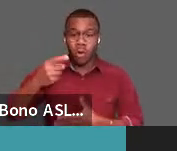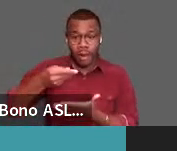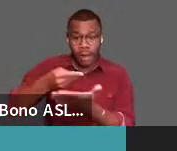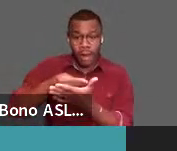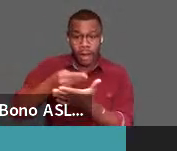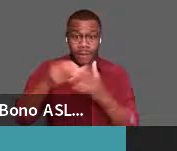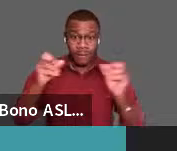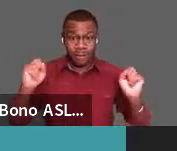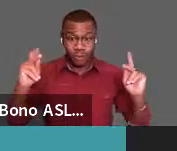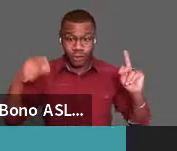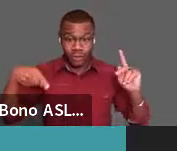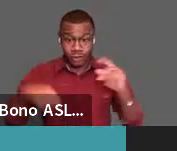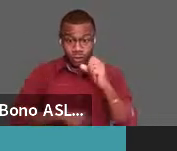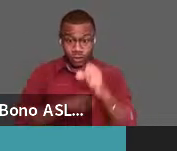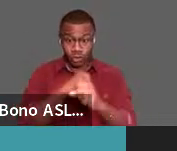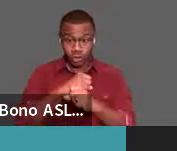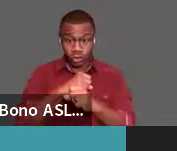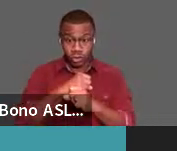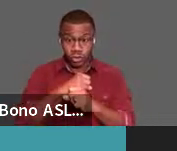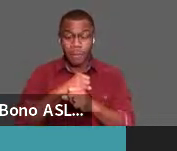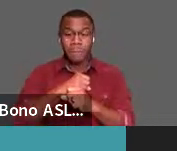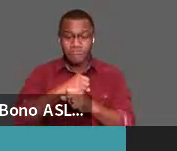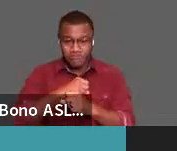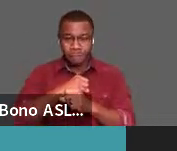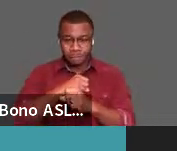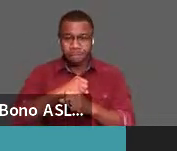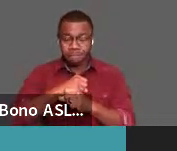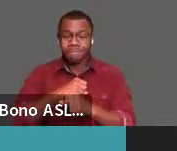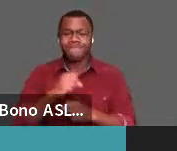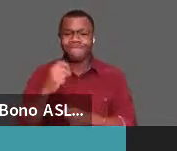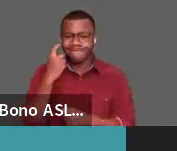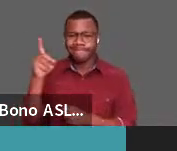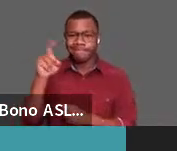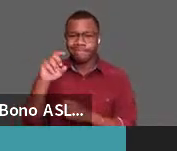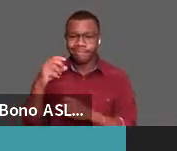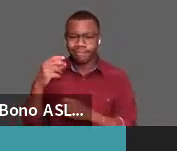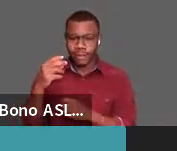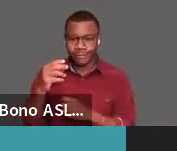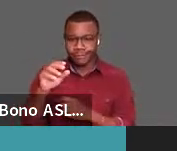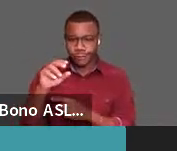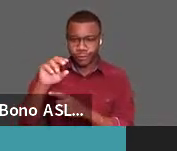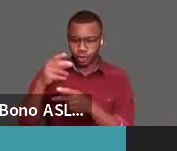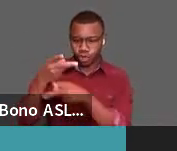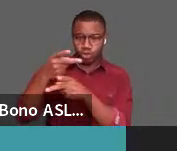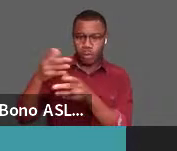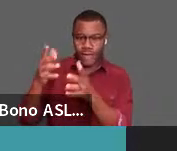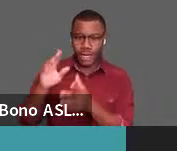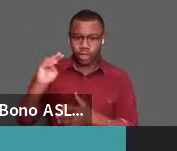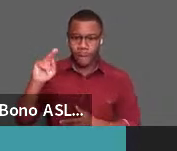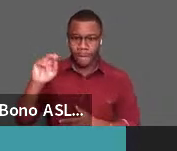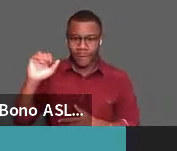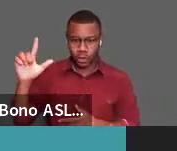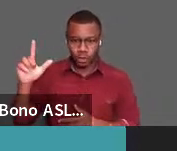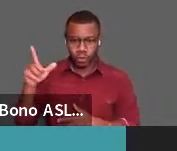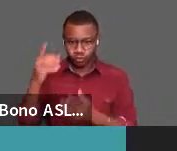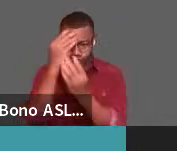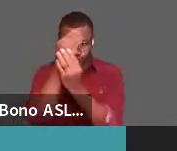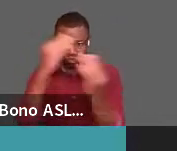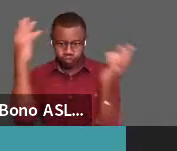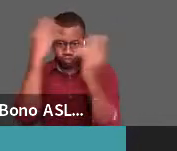year, really, as you've probably heard Supervisor Mitchell mention many times, we are here to build back with